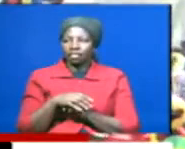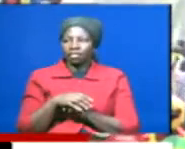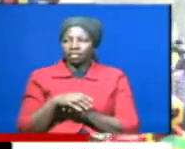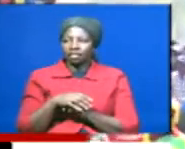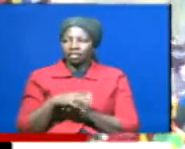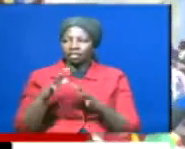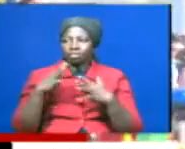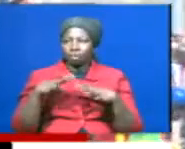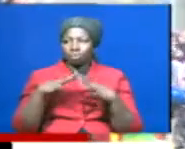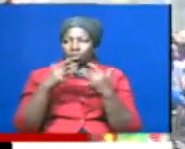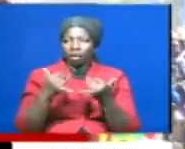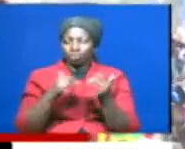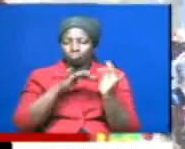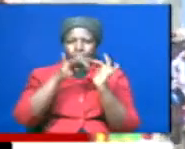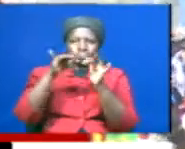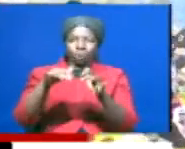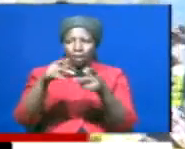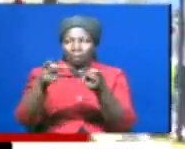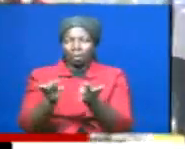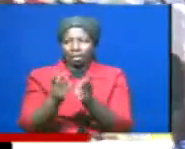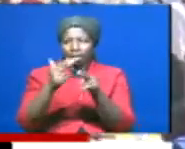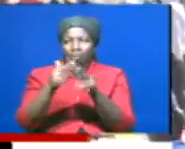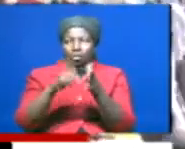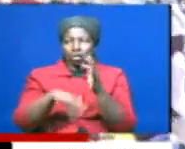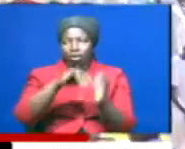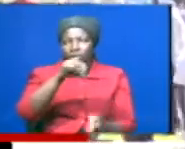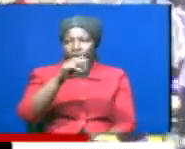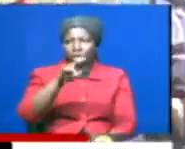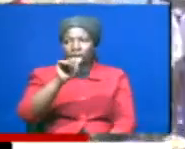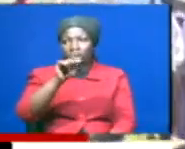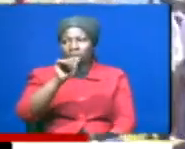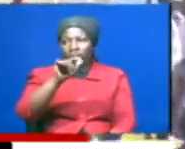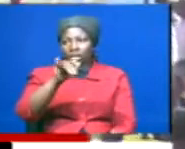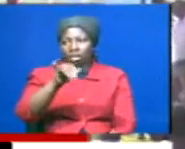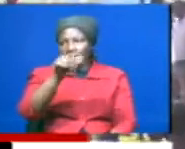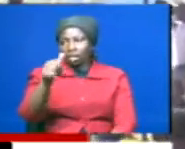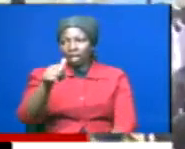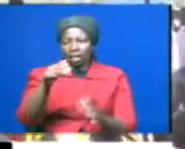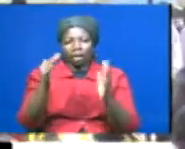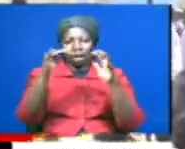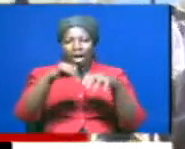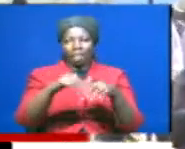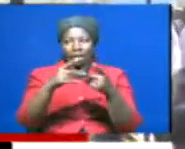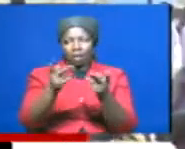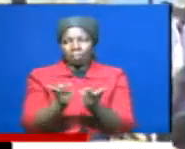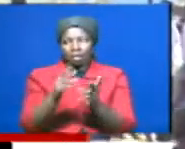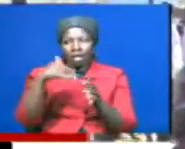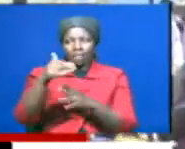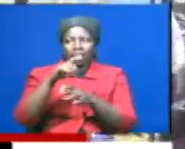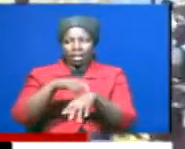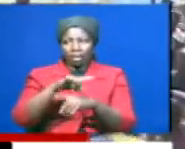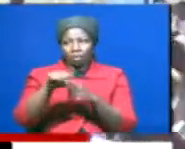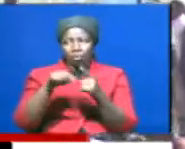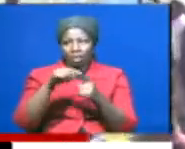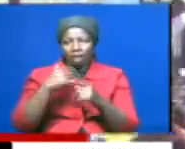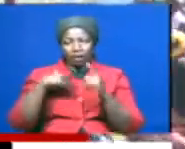to a place called Juakali. That is also another point of gathering every time there is any sort of protest or